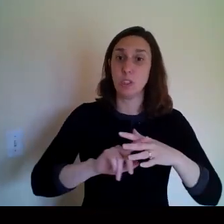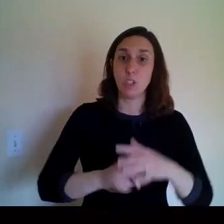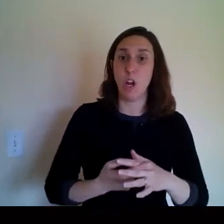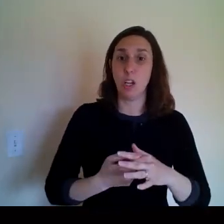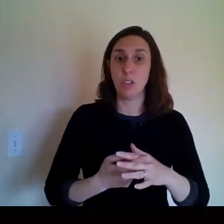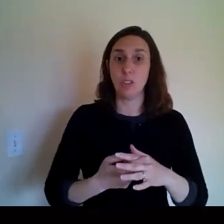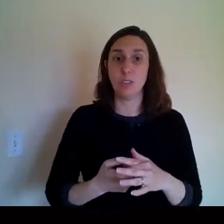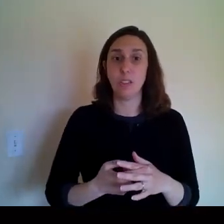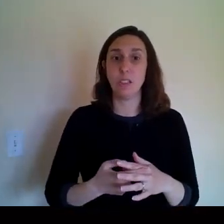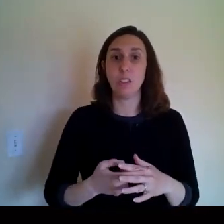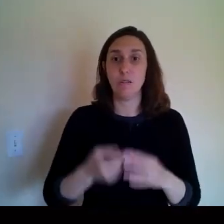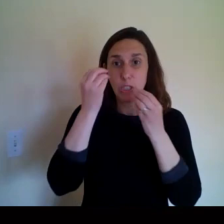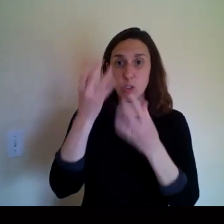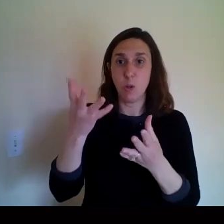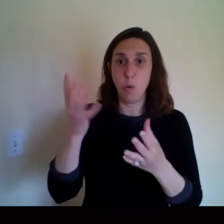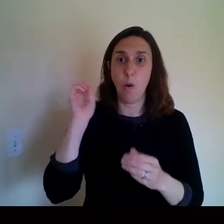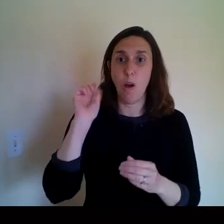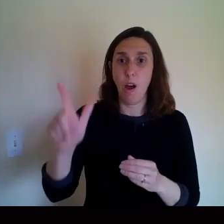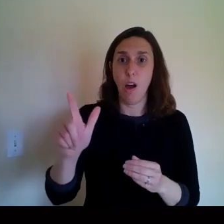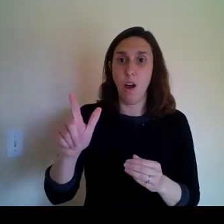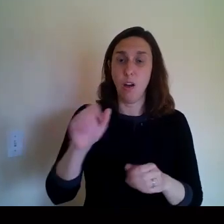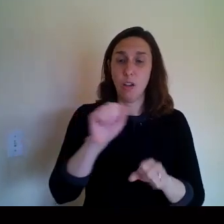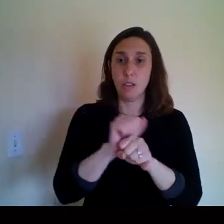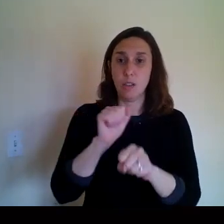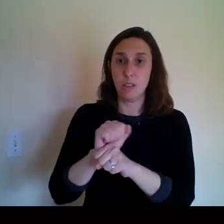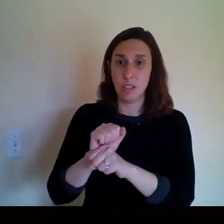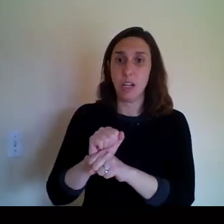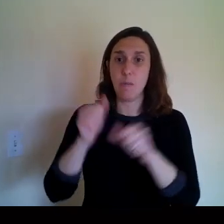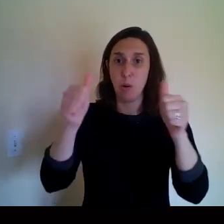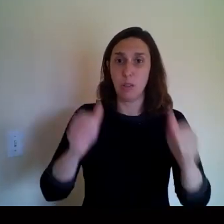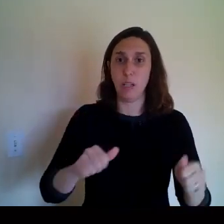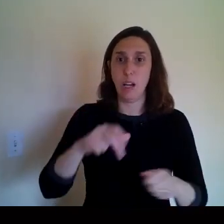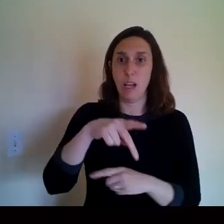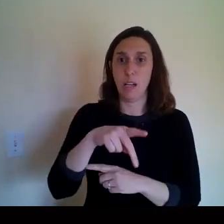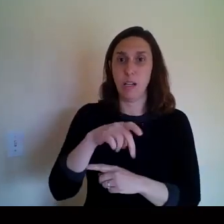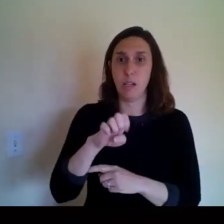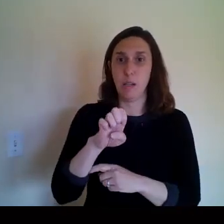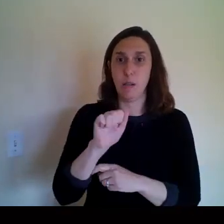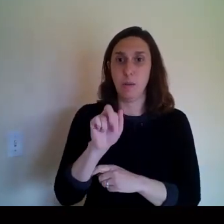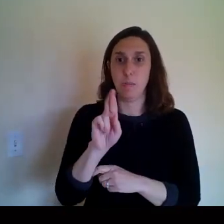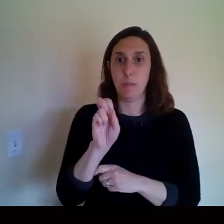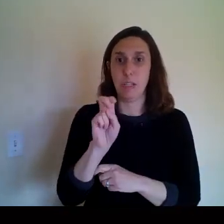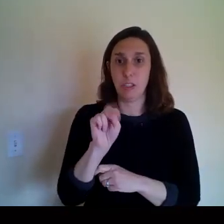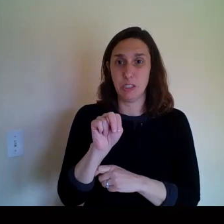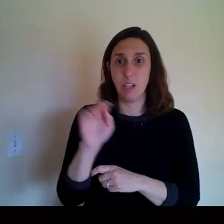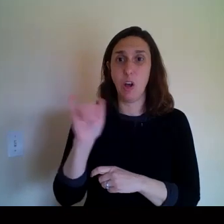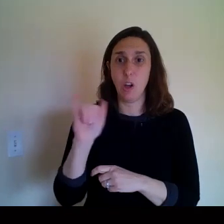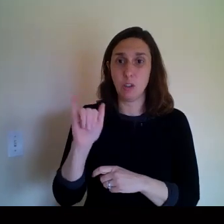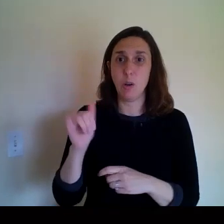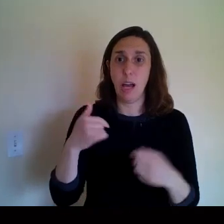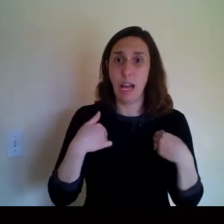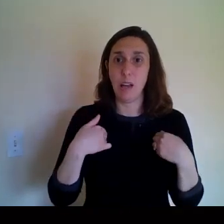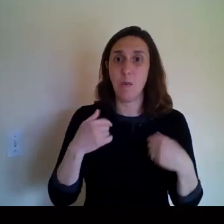All the assignments are up on Pearson, and I'm working through examples of Chapter 5. We're in Section 2 of